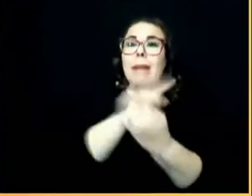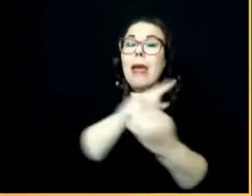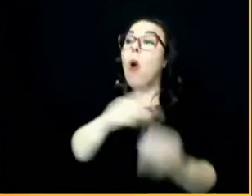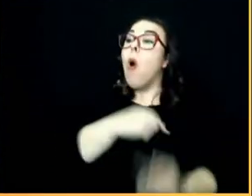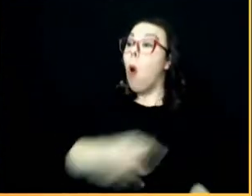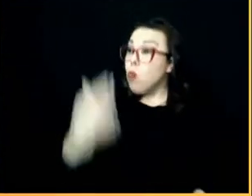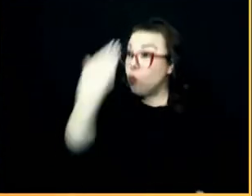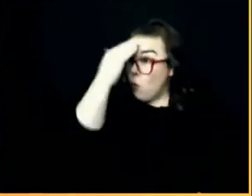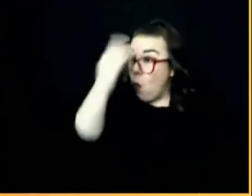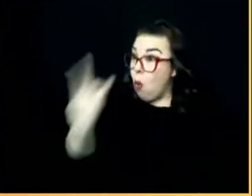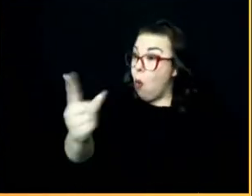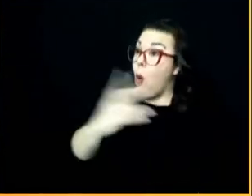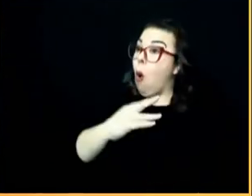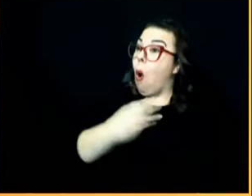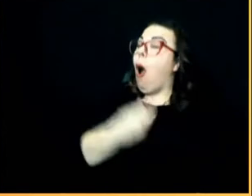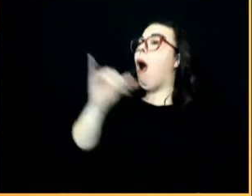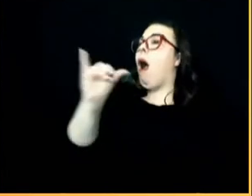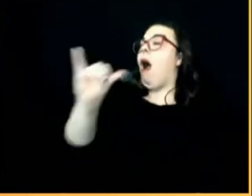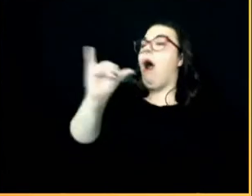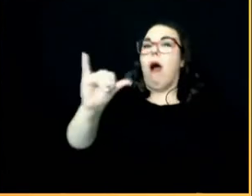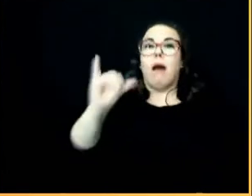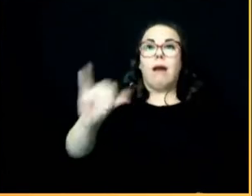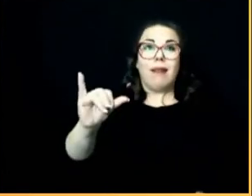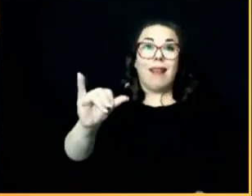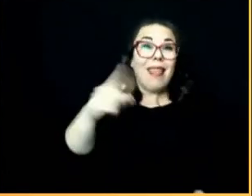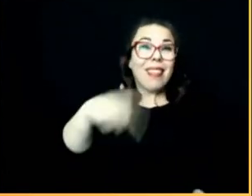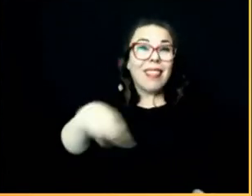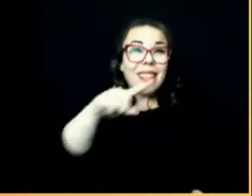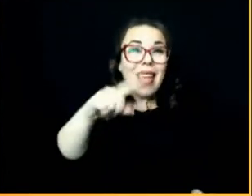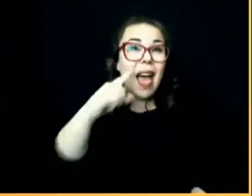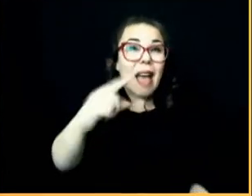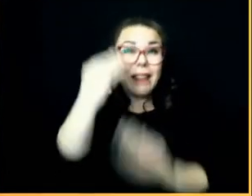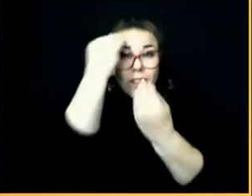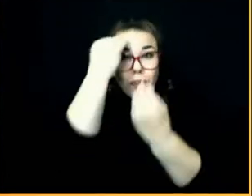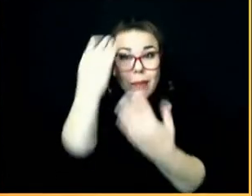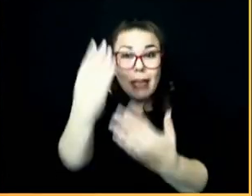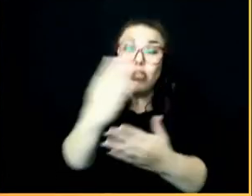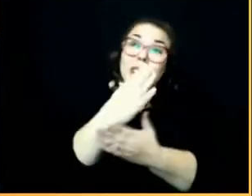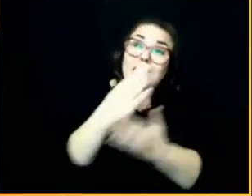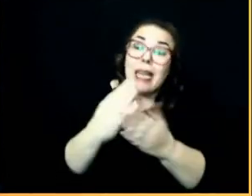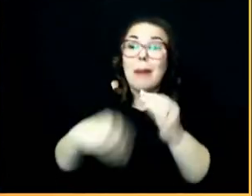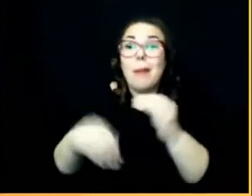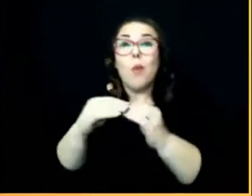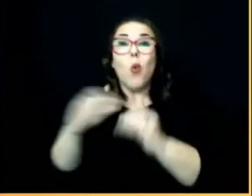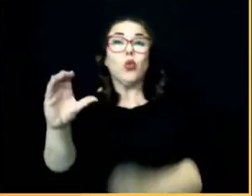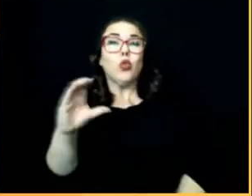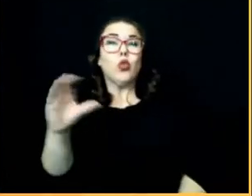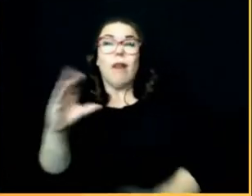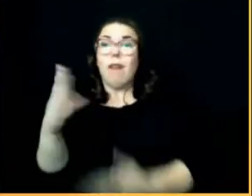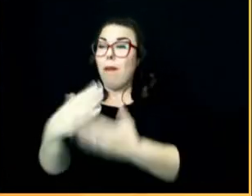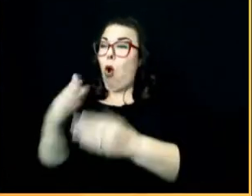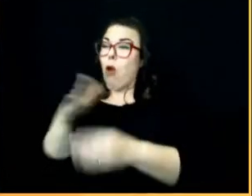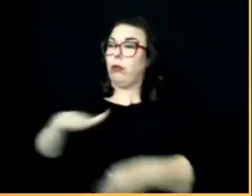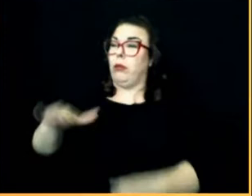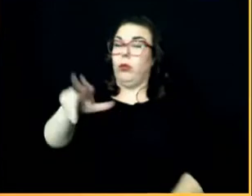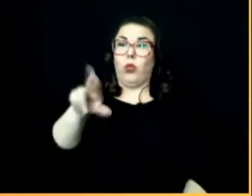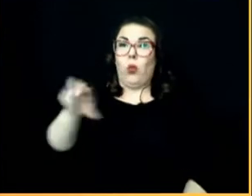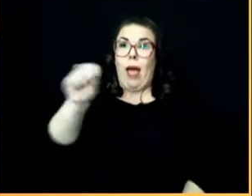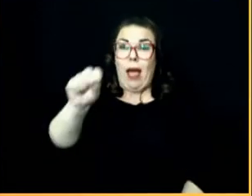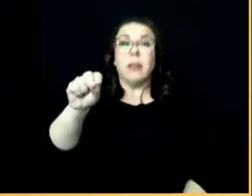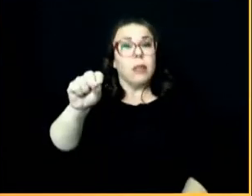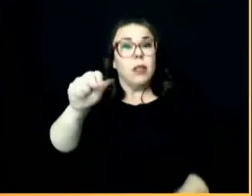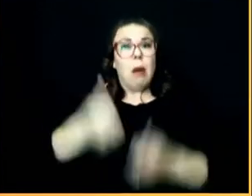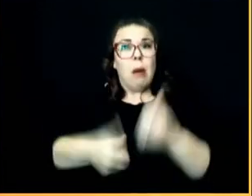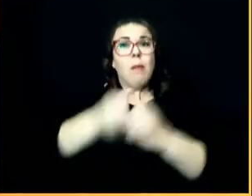public polling data, that even in these more conservative parts of the US, the overwhelming majority of folks do support